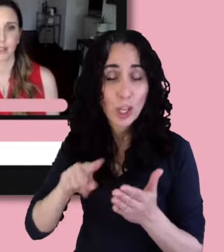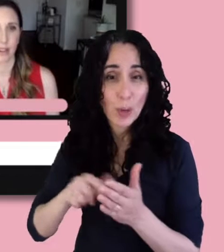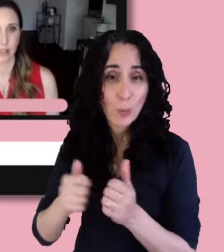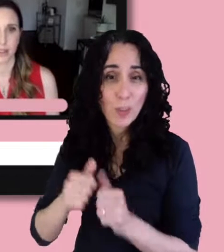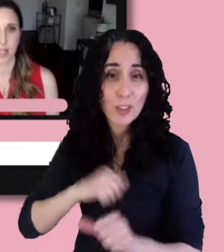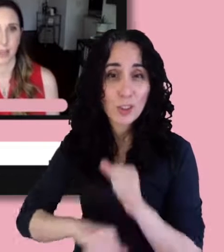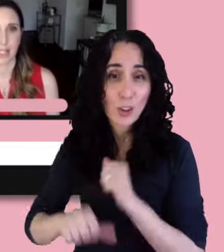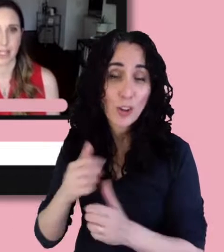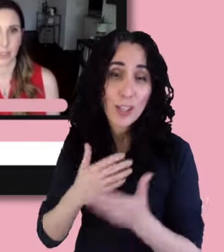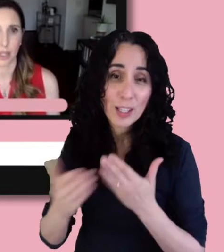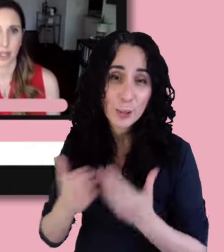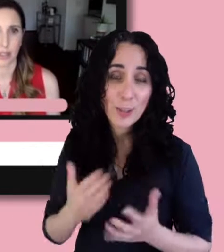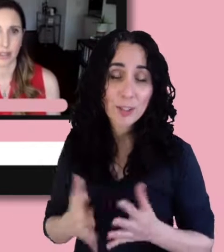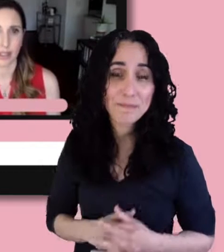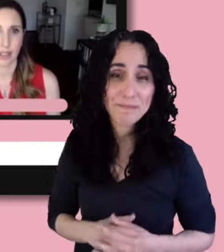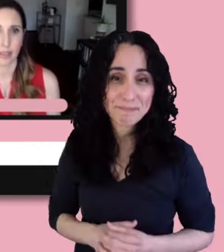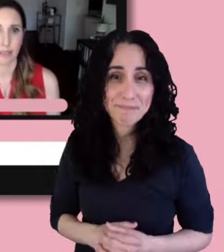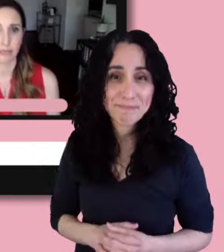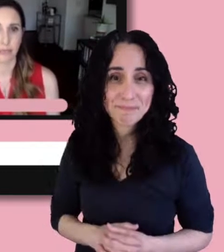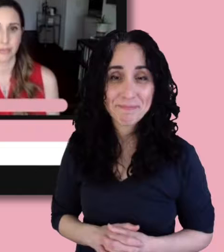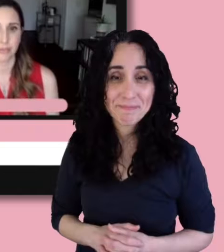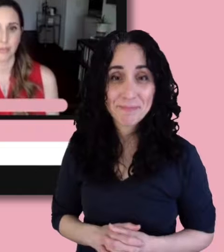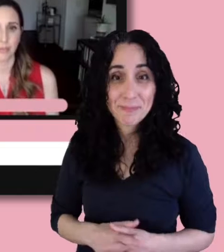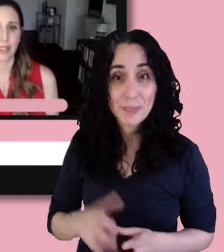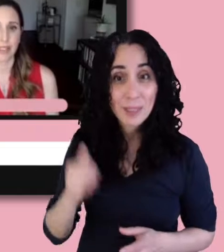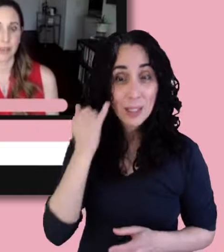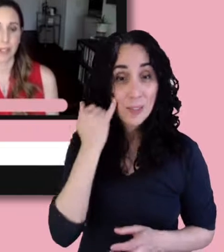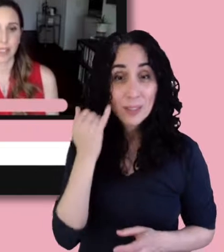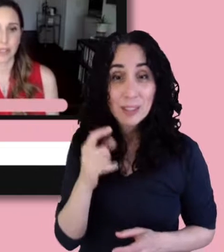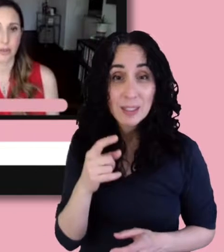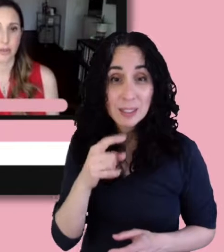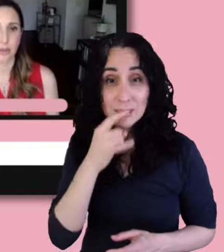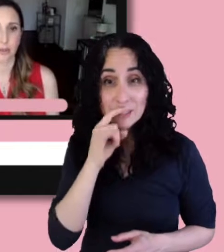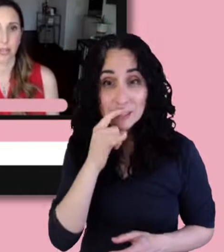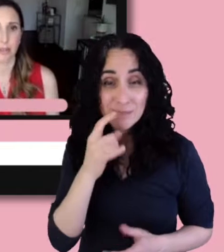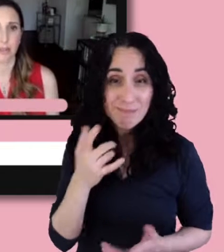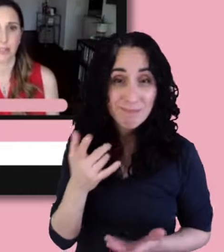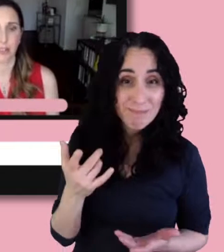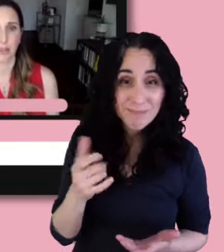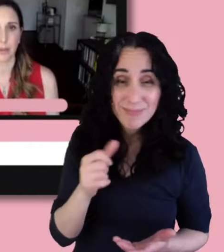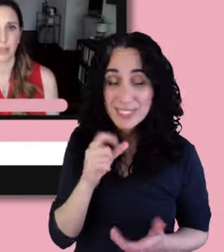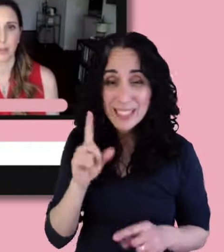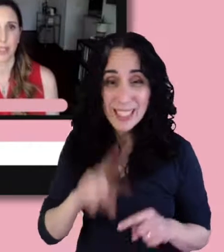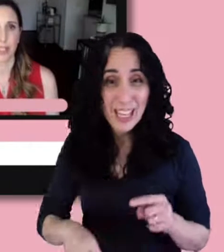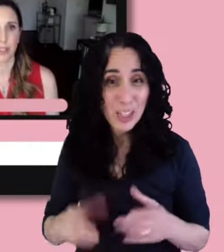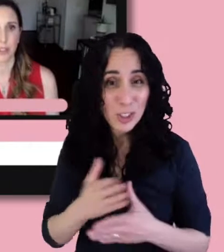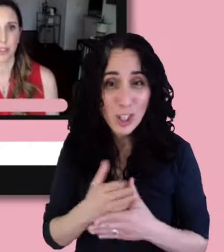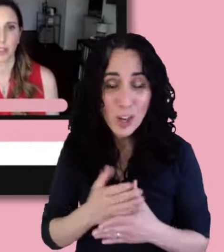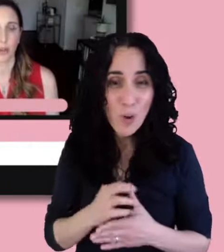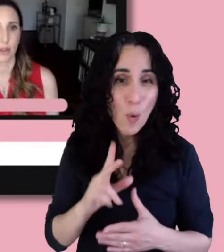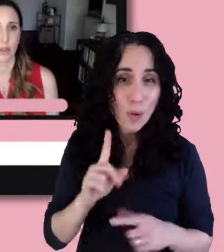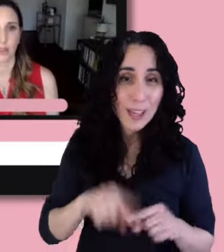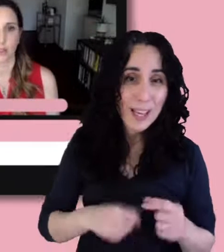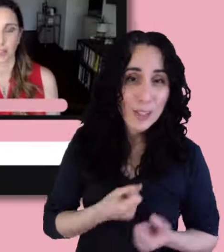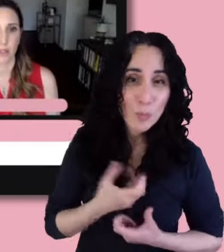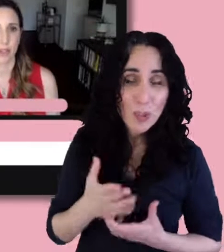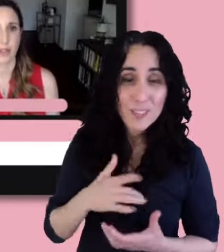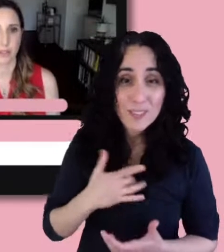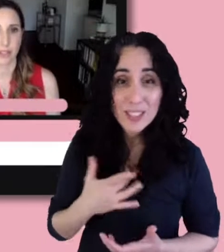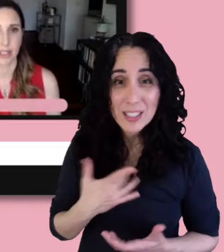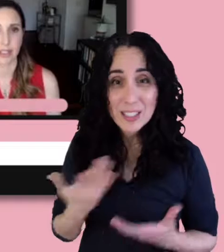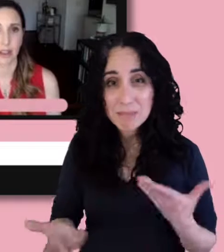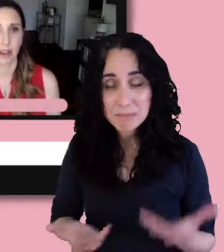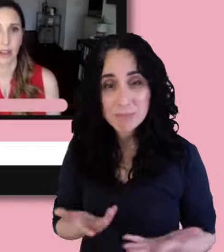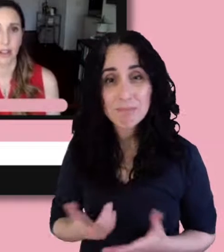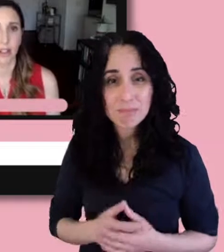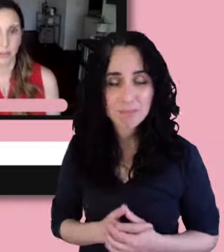another all the time anyway. But if for kids who don't have, the ability to share or express their